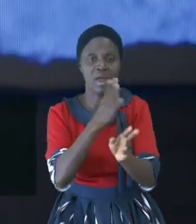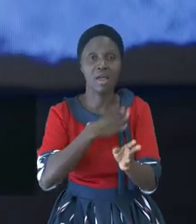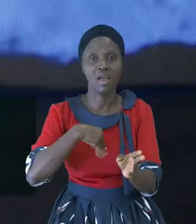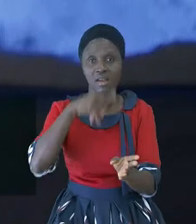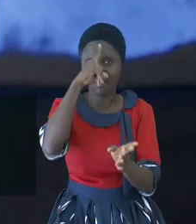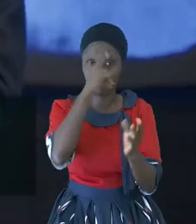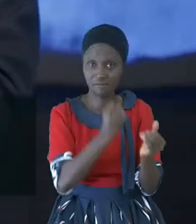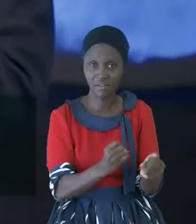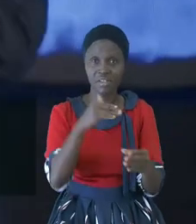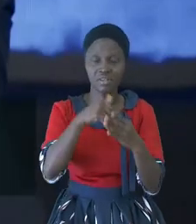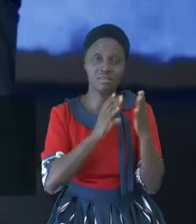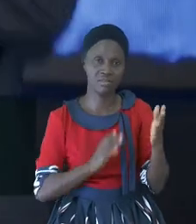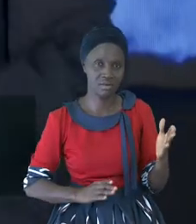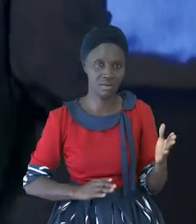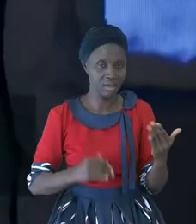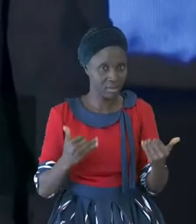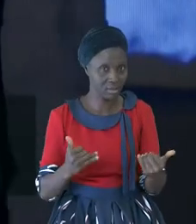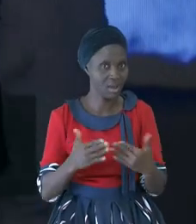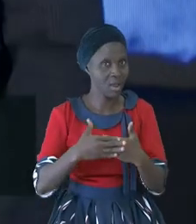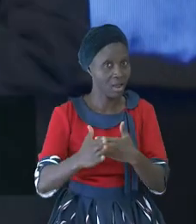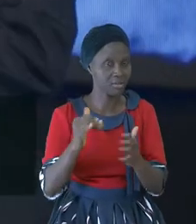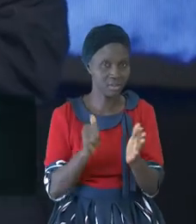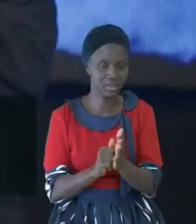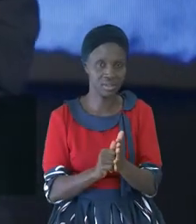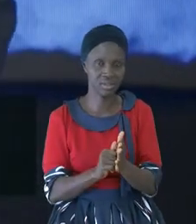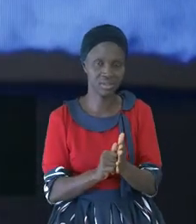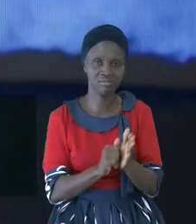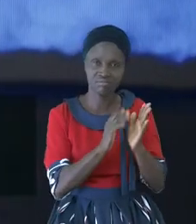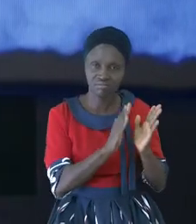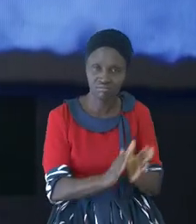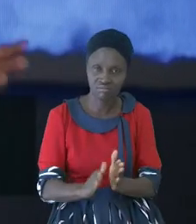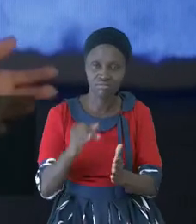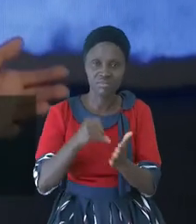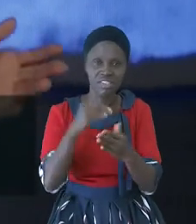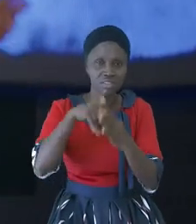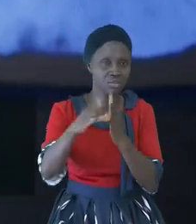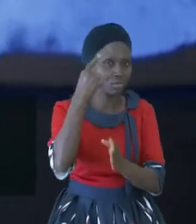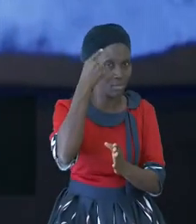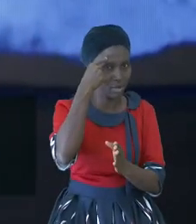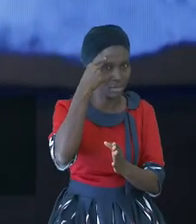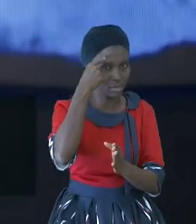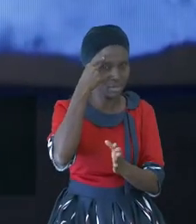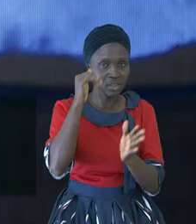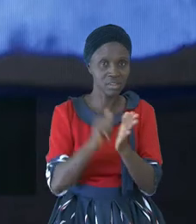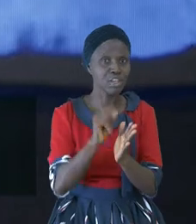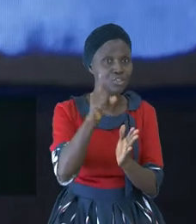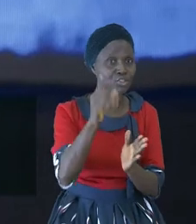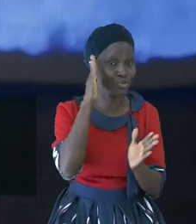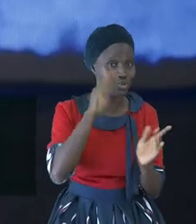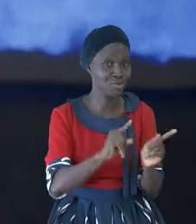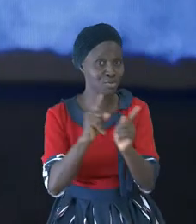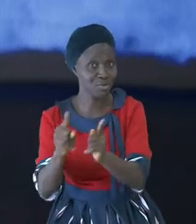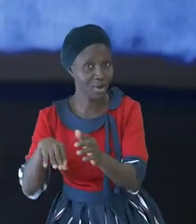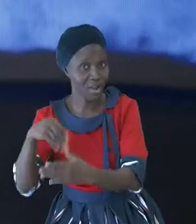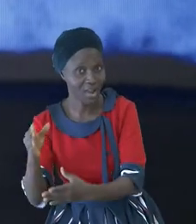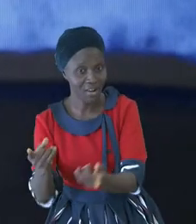he says, after that, settle it in your mind. You will go out and go in and